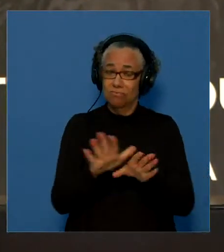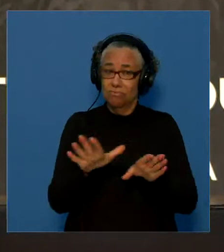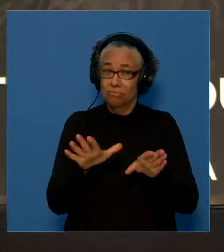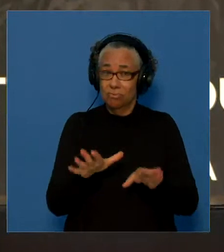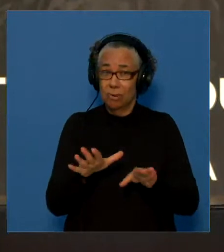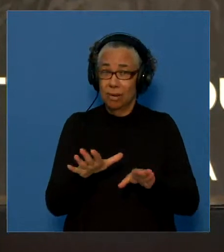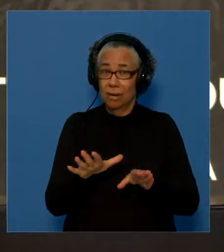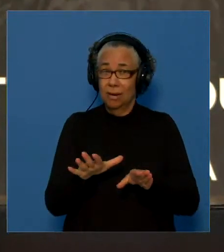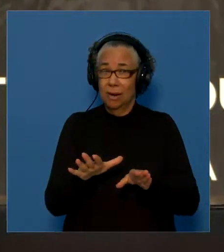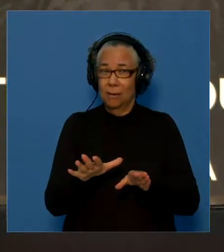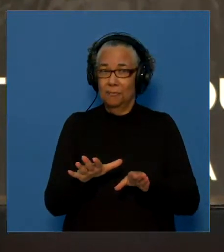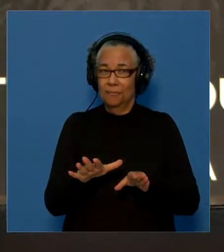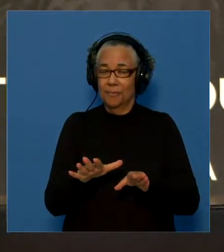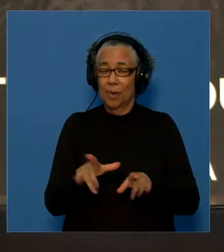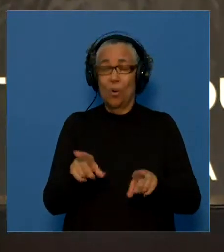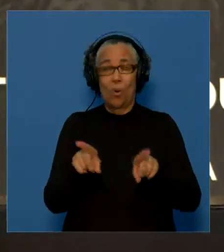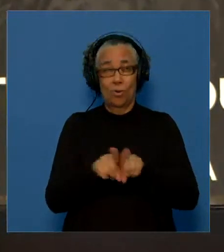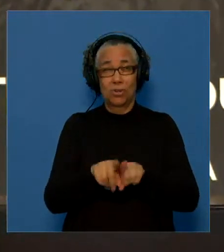we will be able.